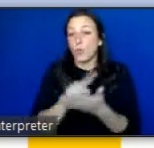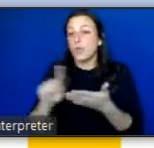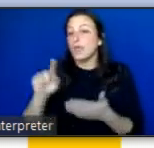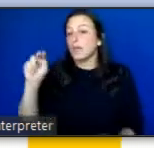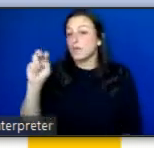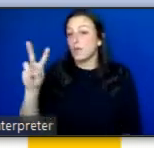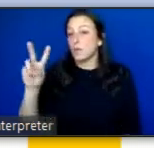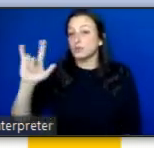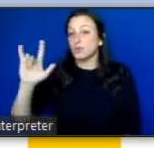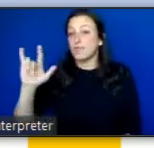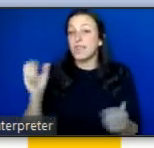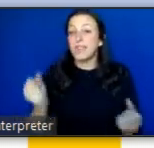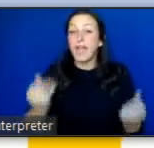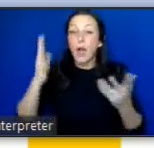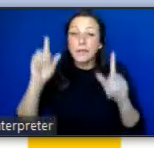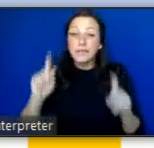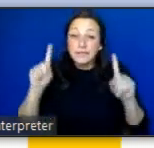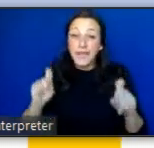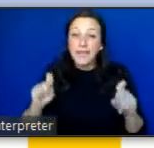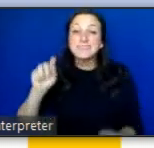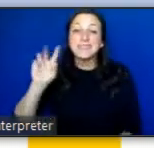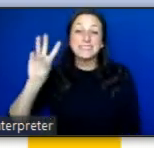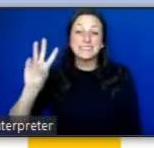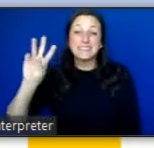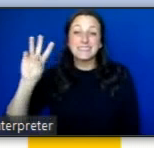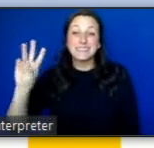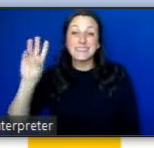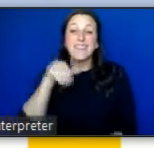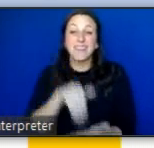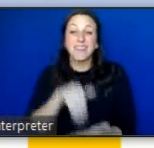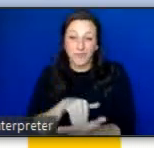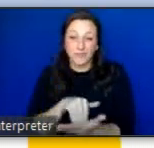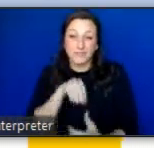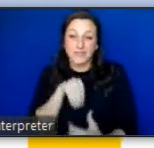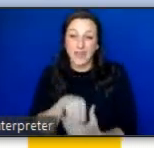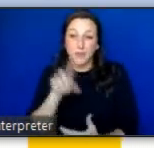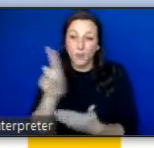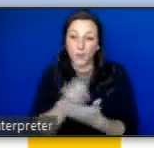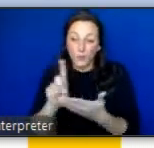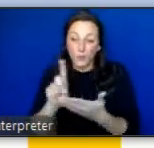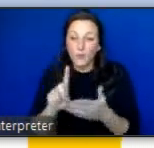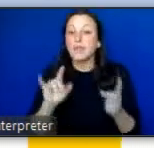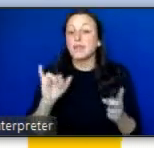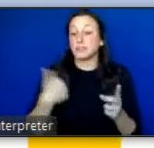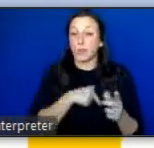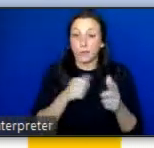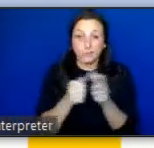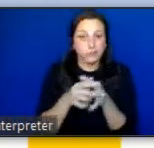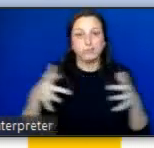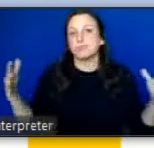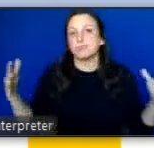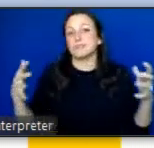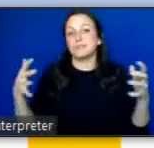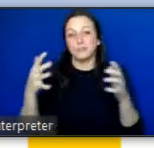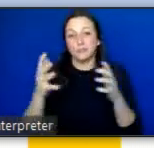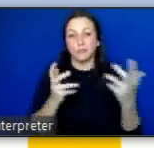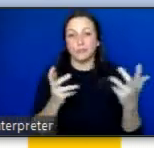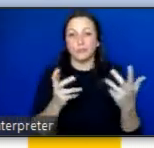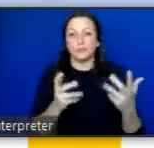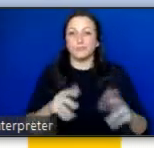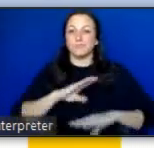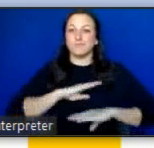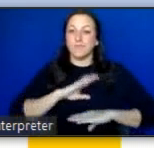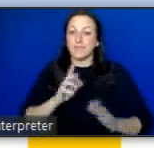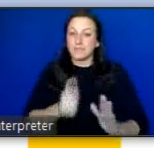We did 66,000 tests. And so we have scaled enormously to meet the demand, and we are now